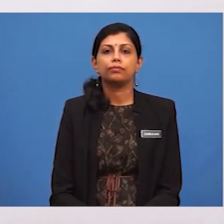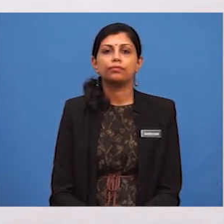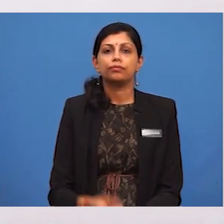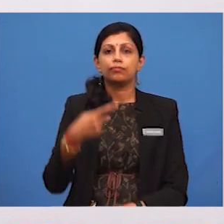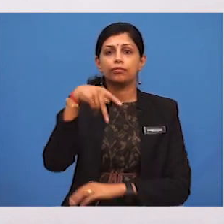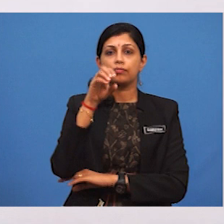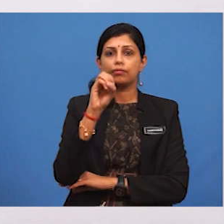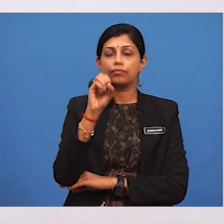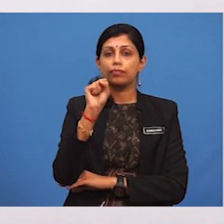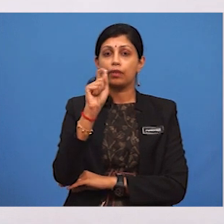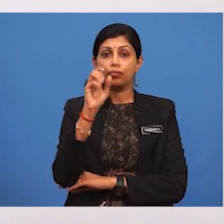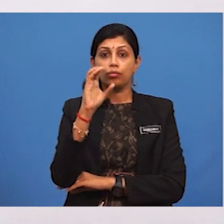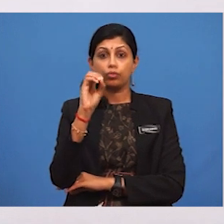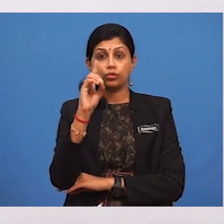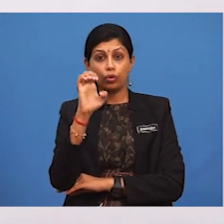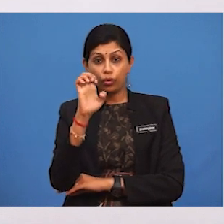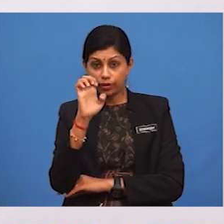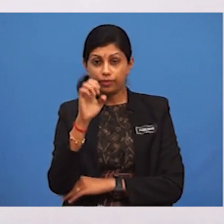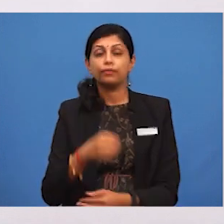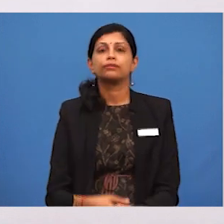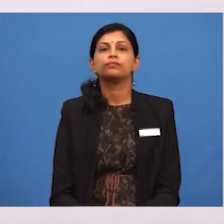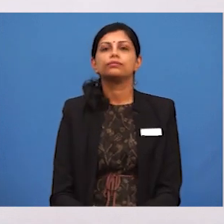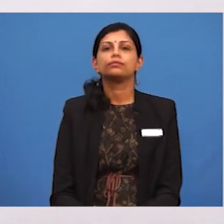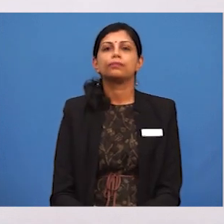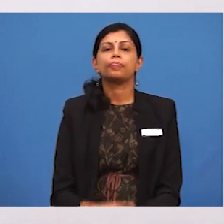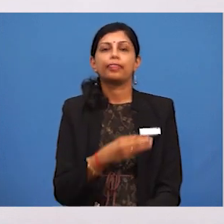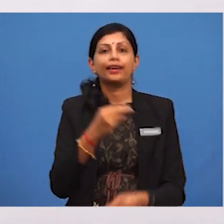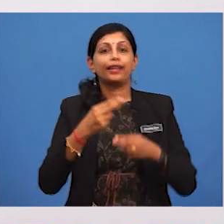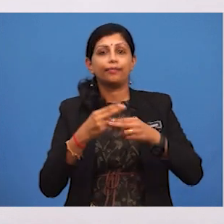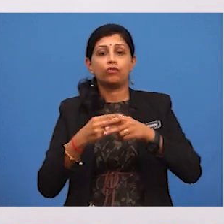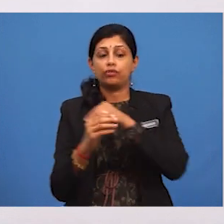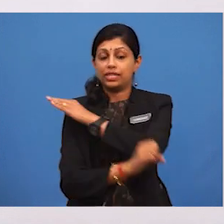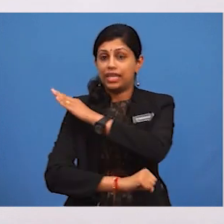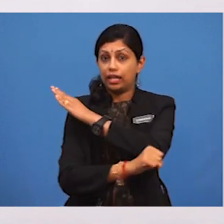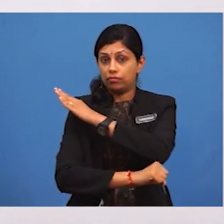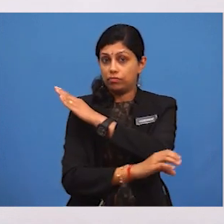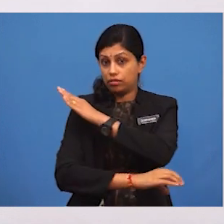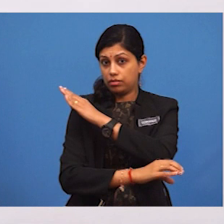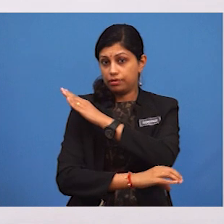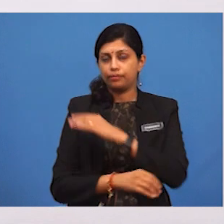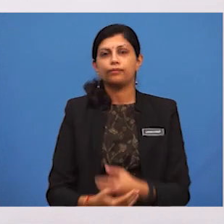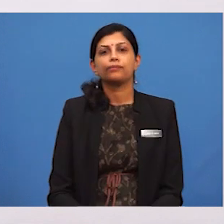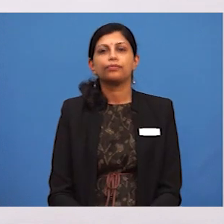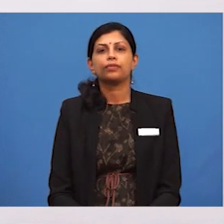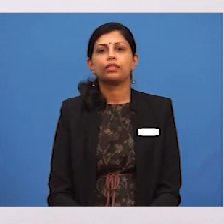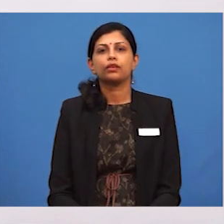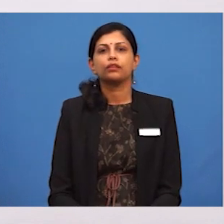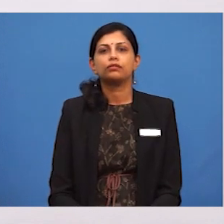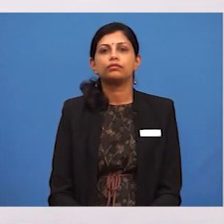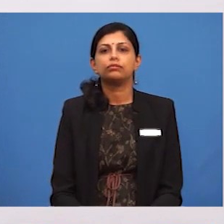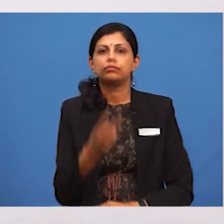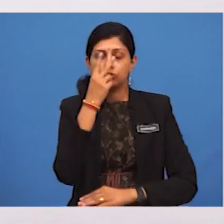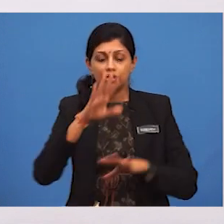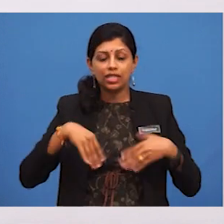postcode and area, and of course you have the name of the state. Look at the way the date